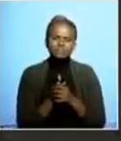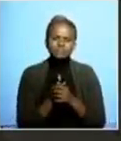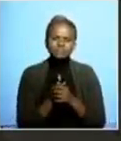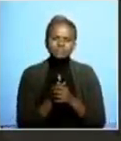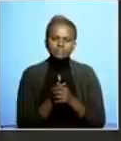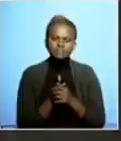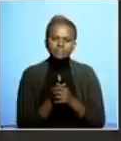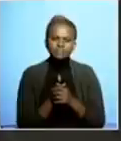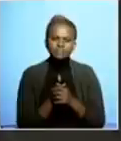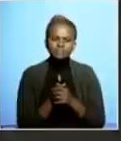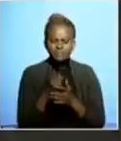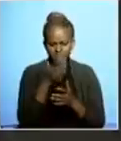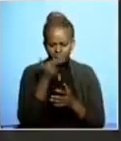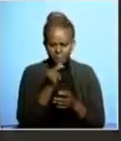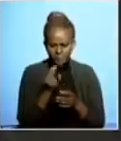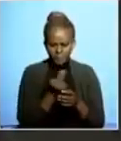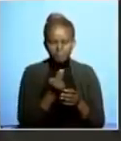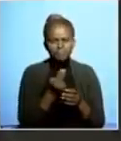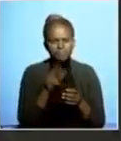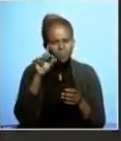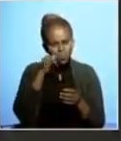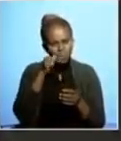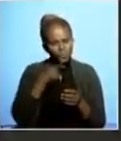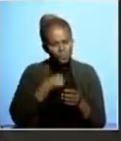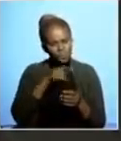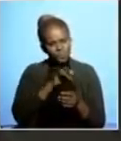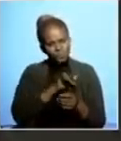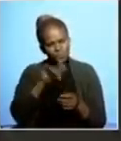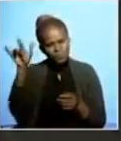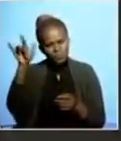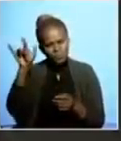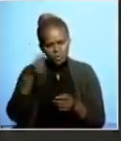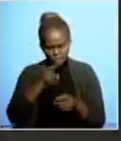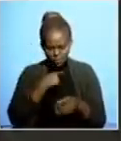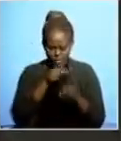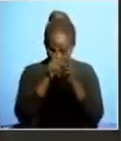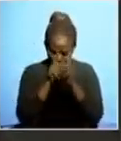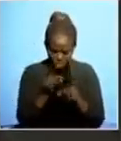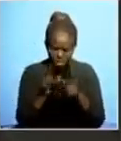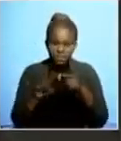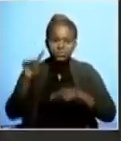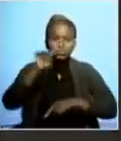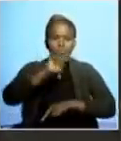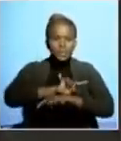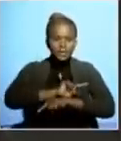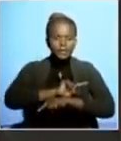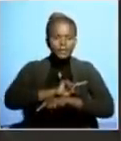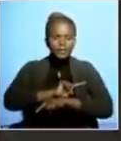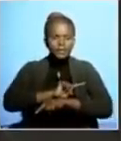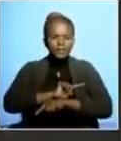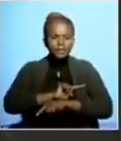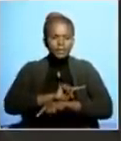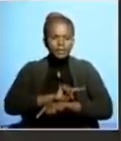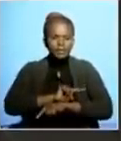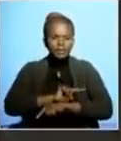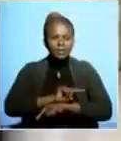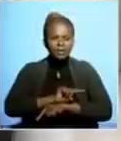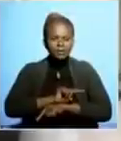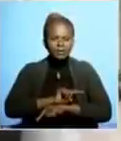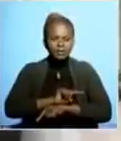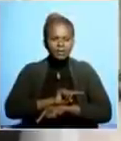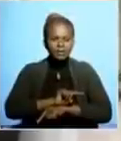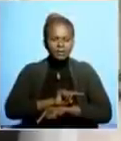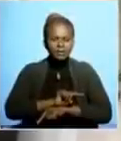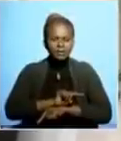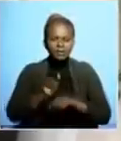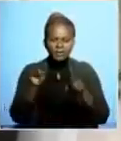Let's get going. Tomorrow I'm leaving. I decided to do this swearing in. Even giving you an extra day to get